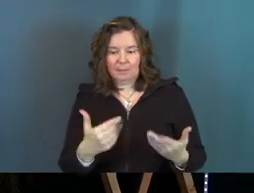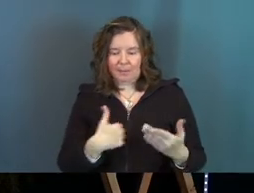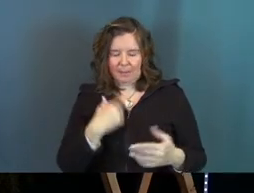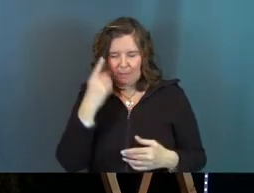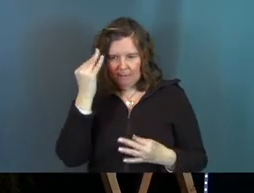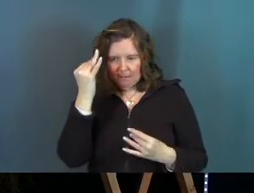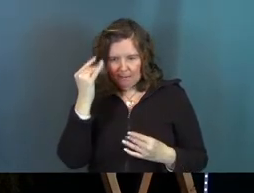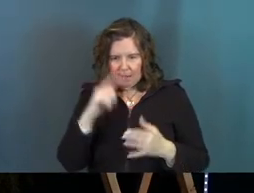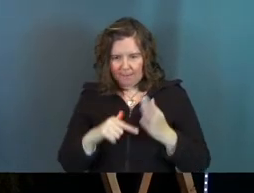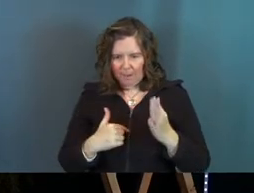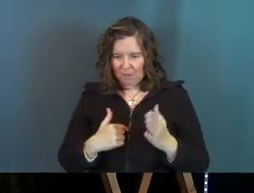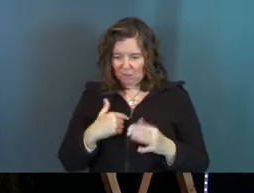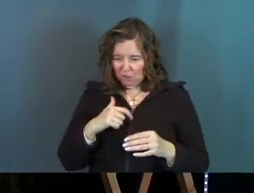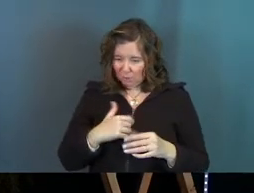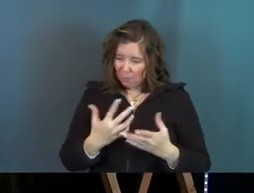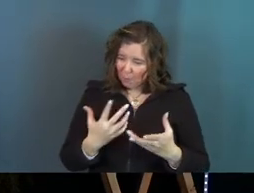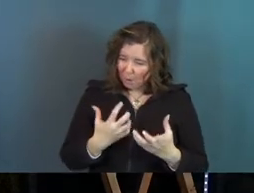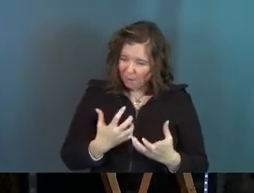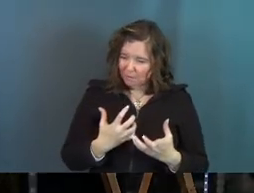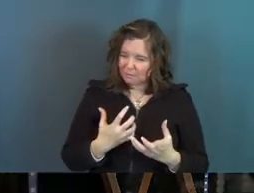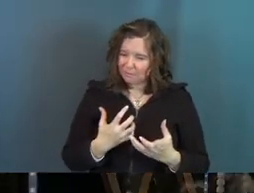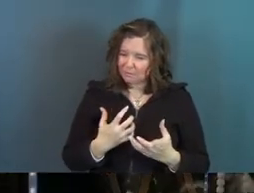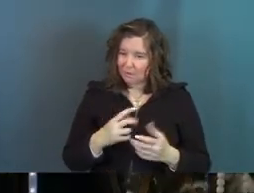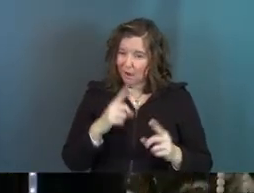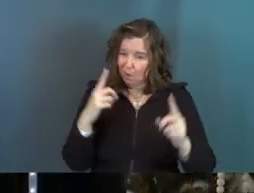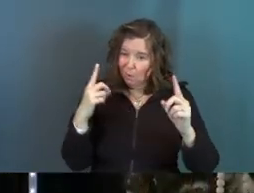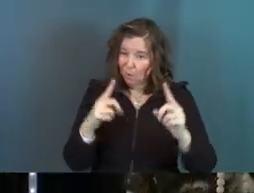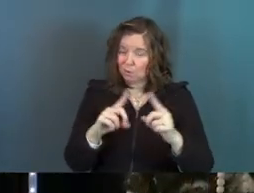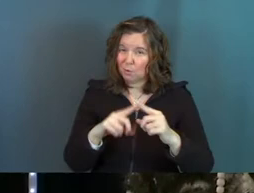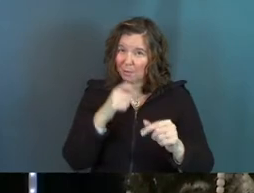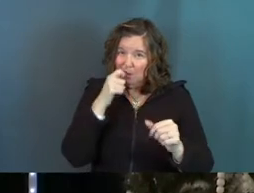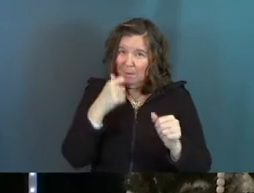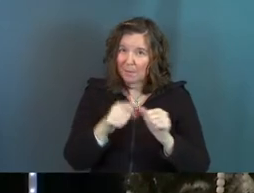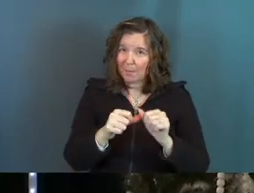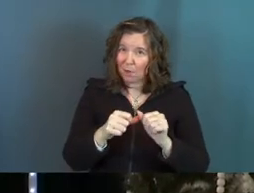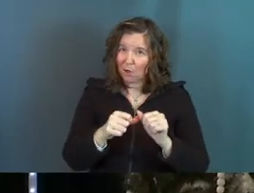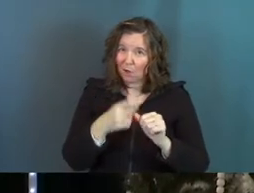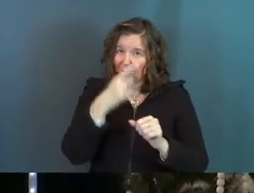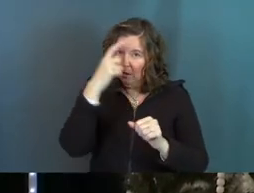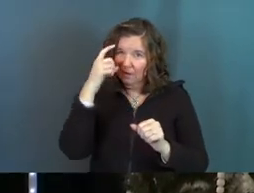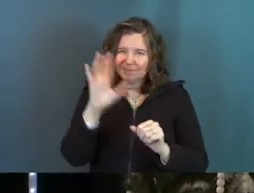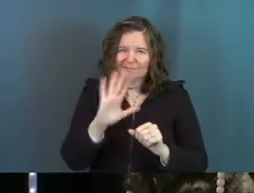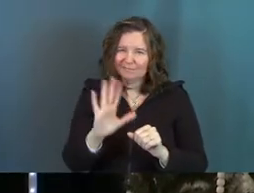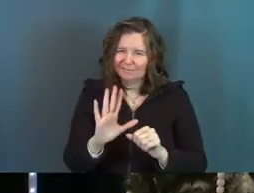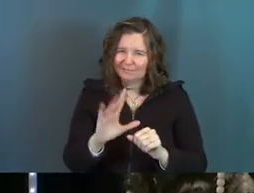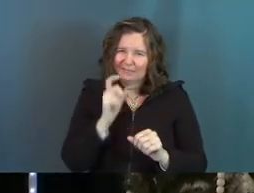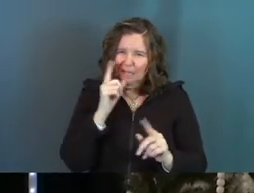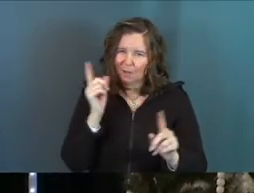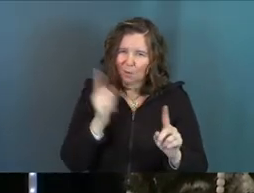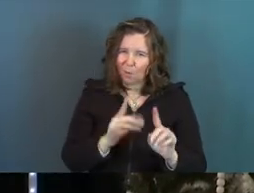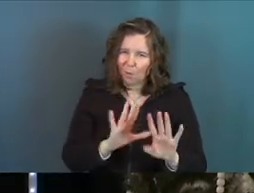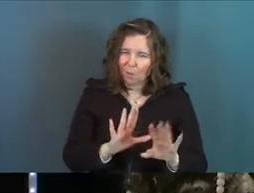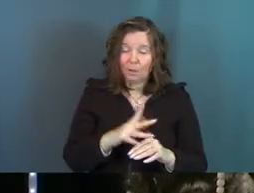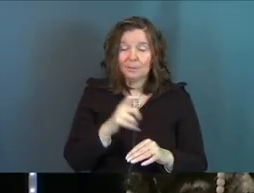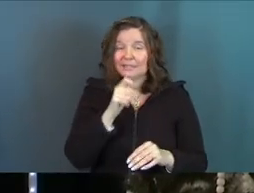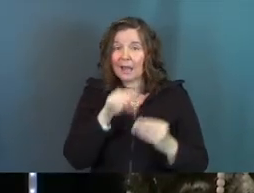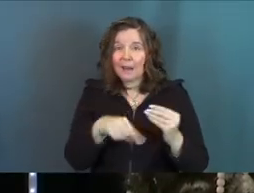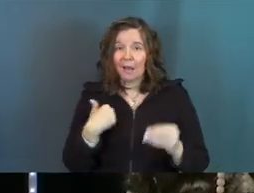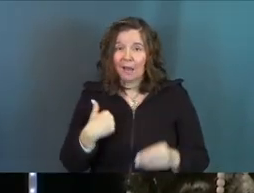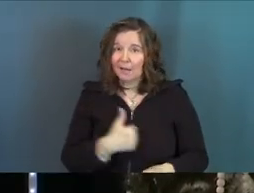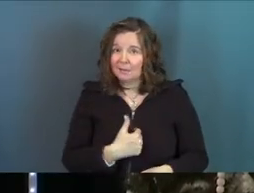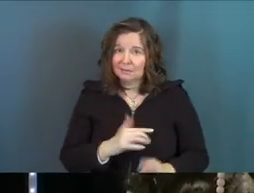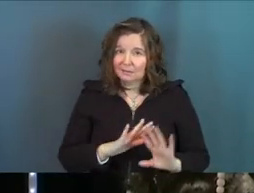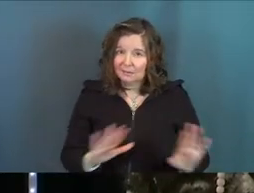made me think, it's like, okay, but like, should our goal just be to be remembered? It's like, no way, right? Because it's not about